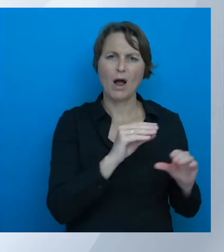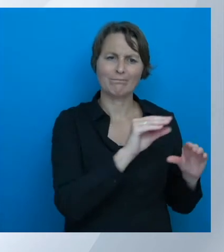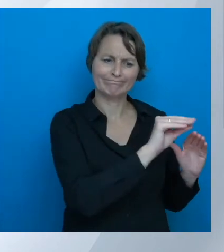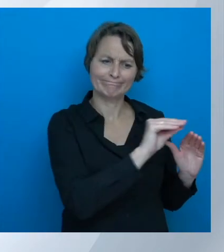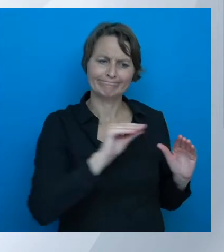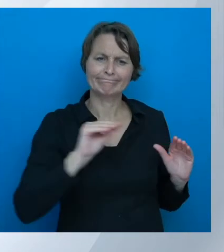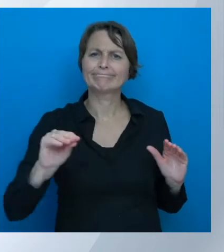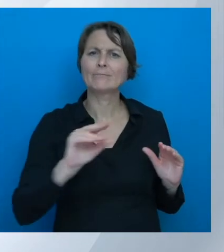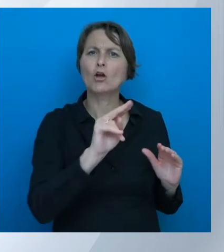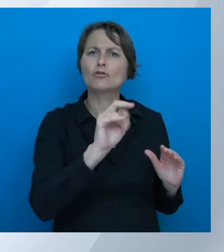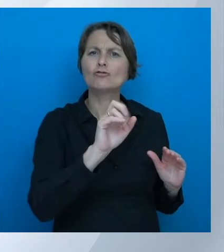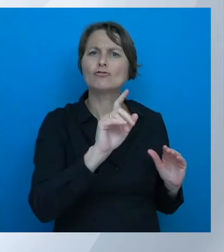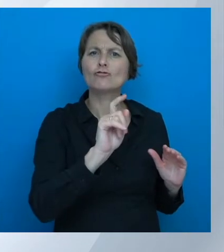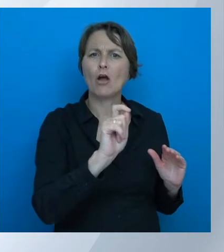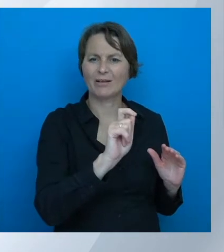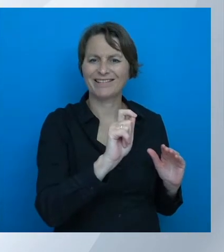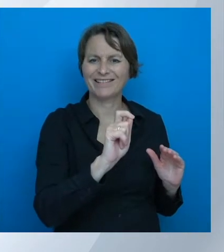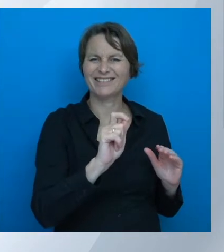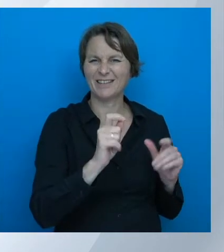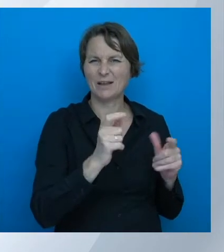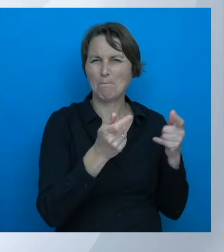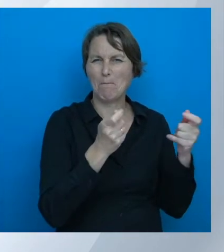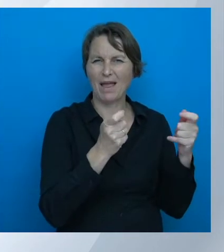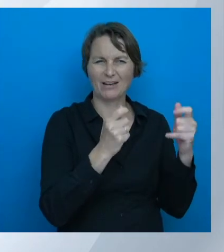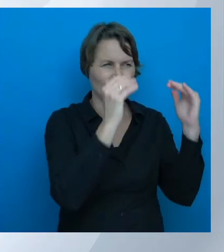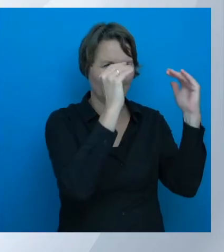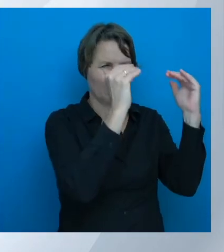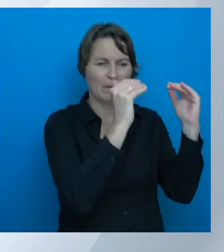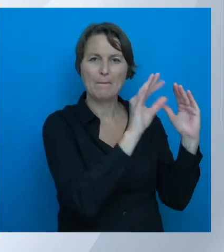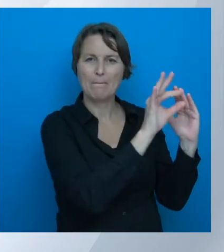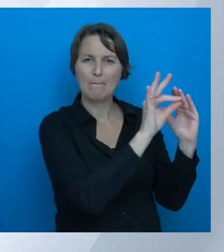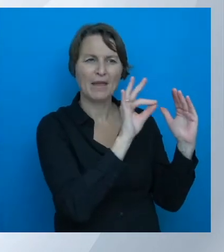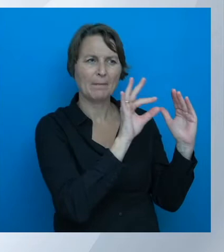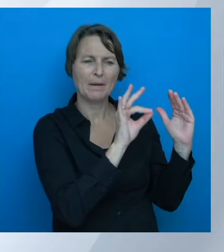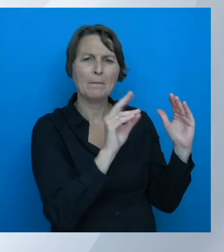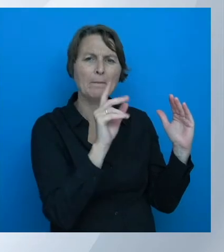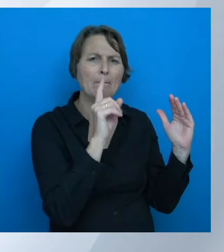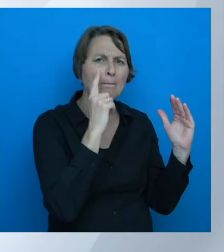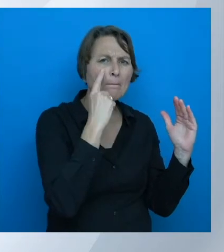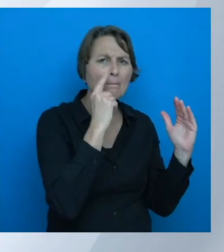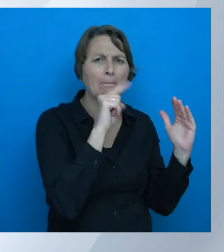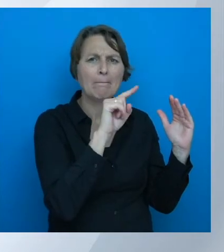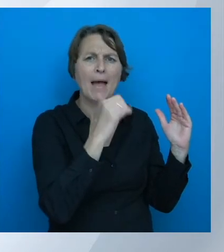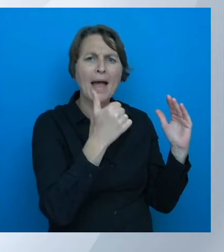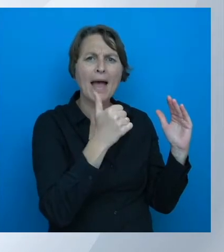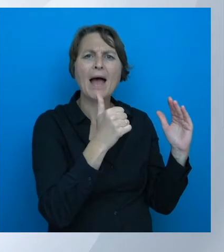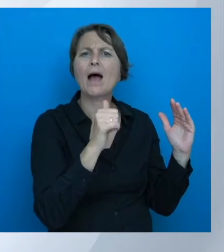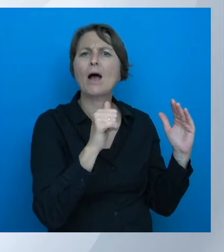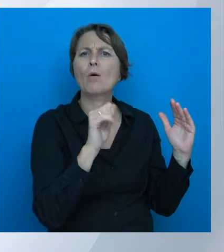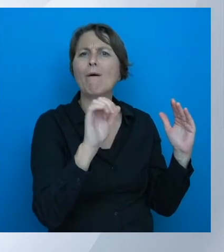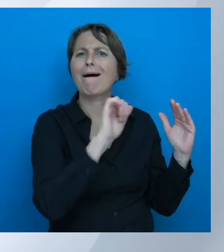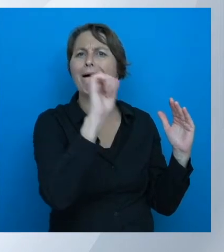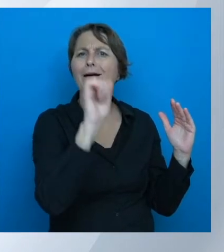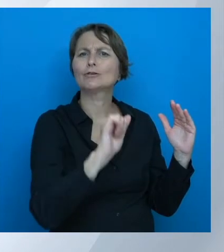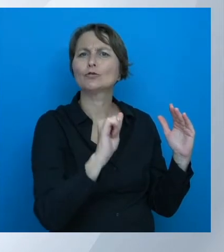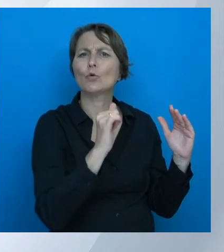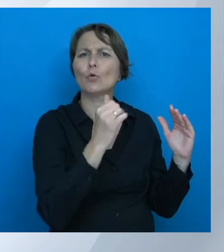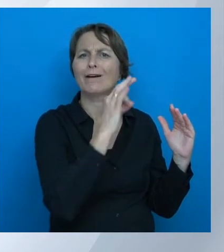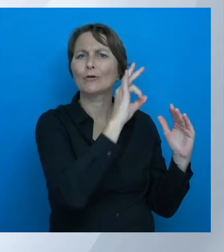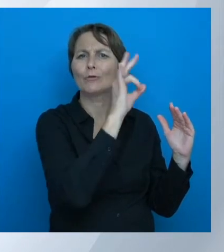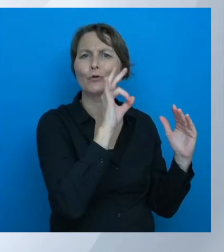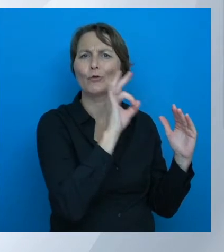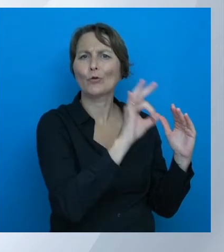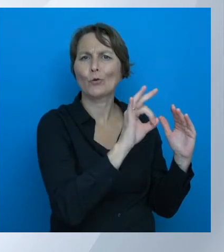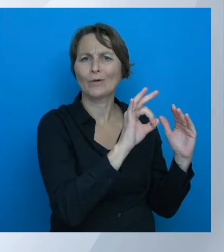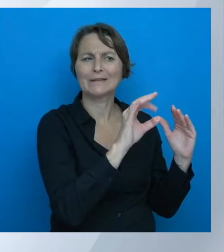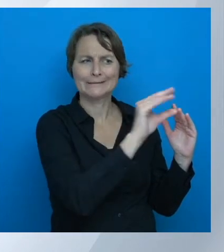into our NuGet package manager, and let's search for Azure Storage queues. Now we want to install the latest version